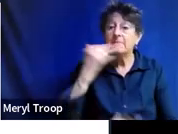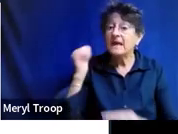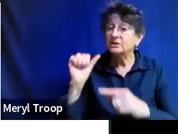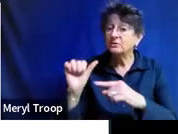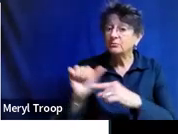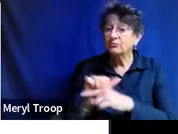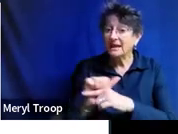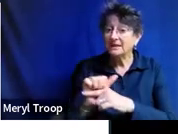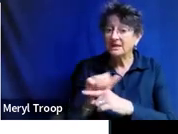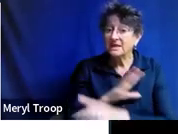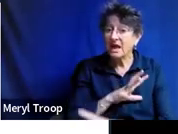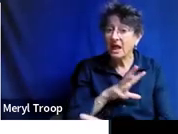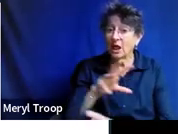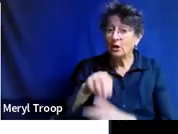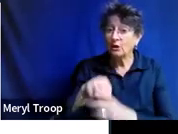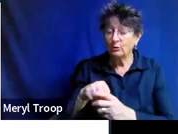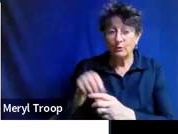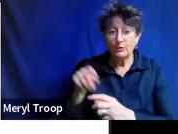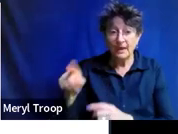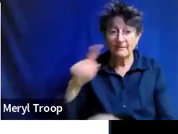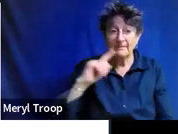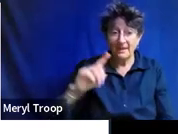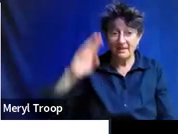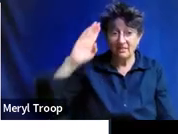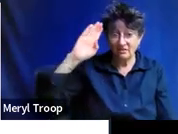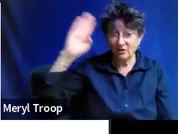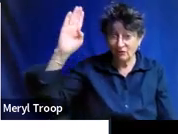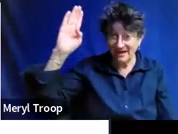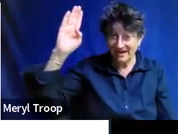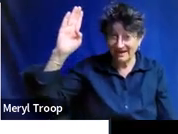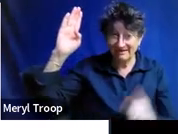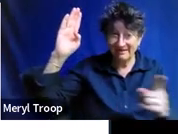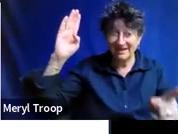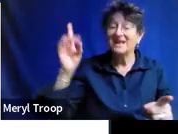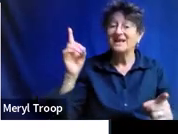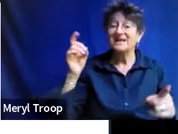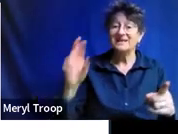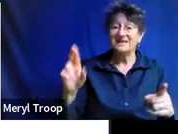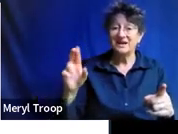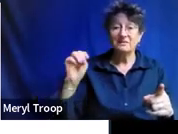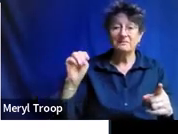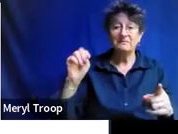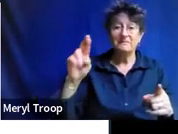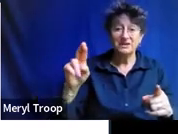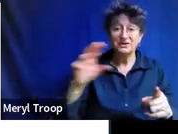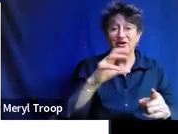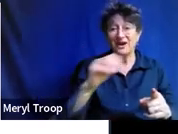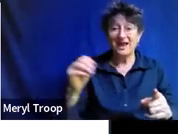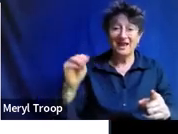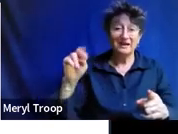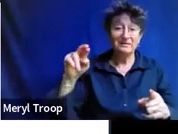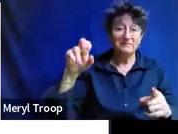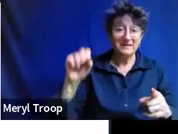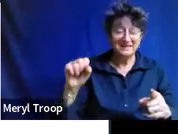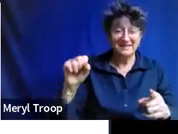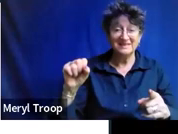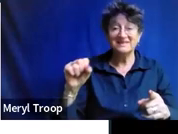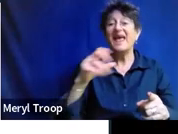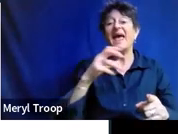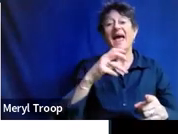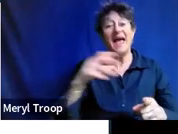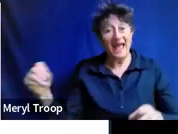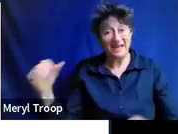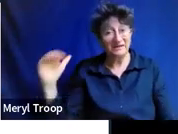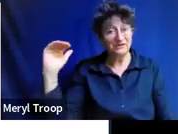to include them in this salutation. You can see here, dear Mr. and Mrs. Doe and Johnny. So this child is invited right